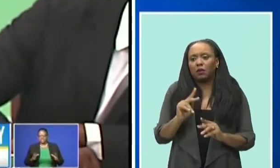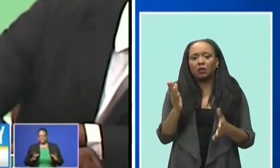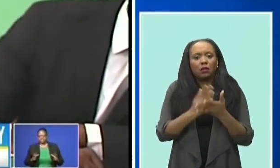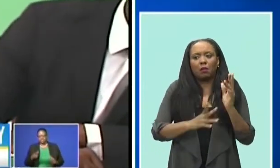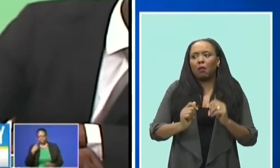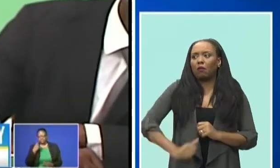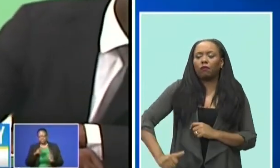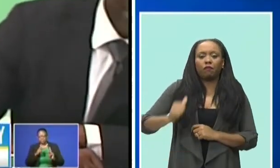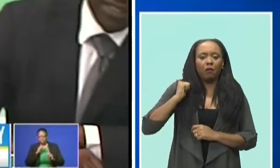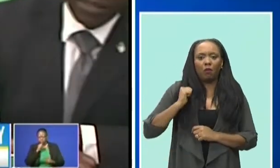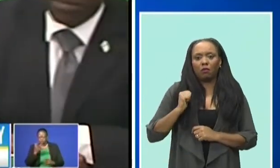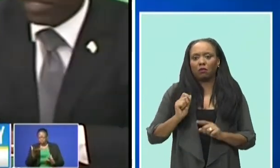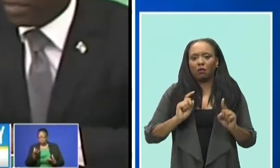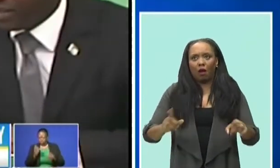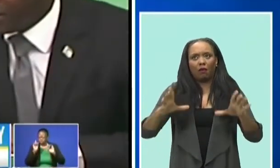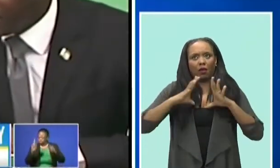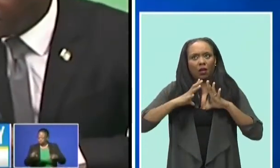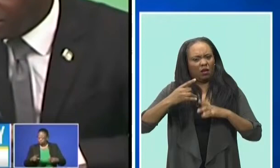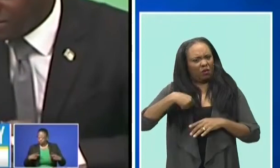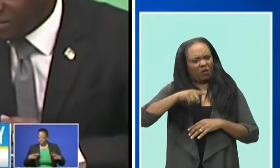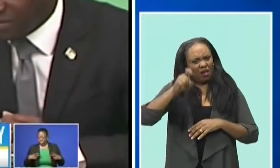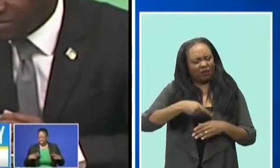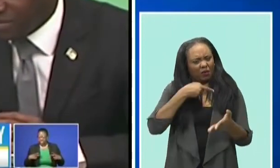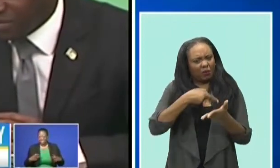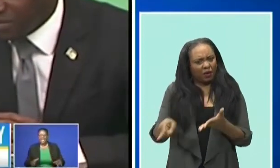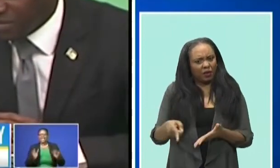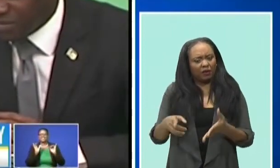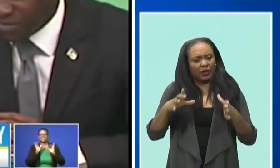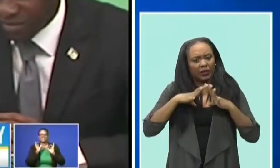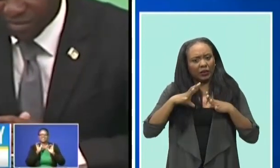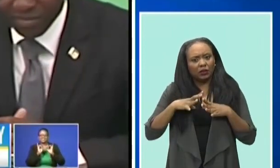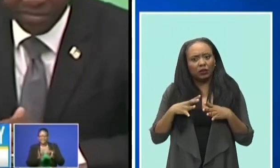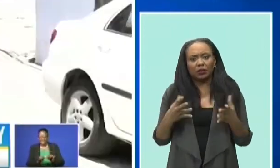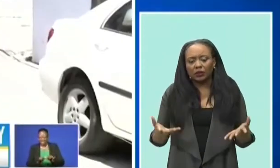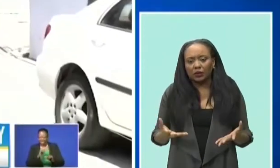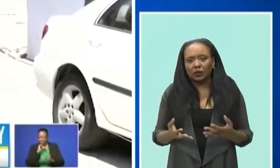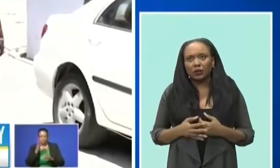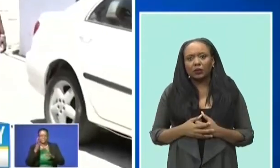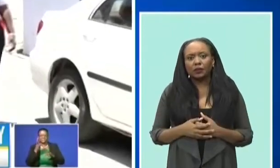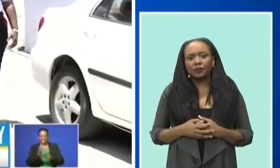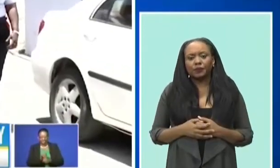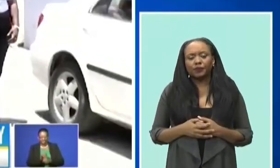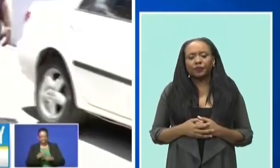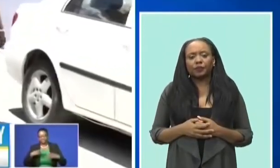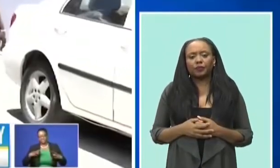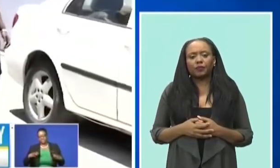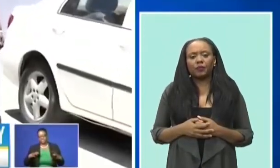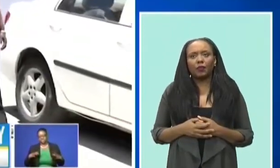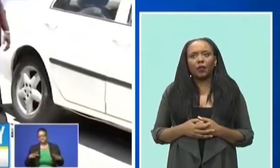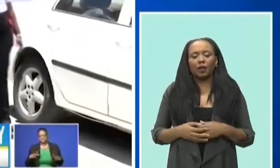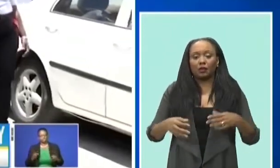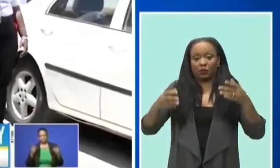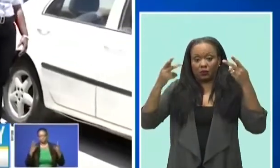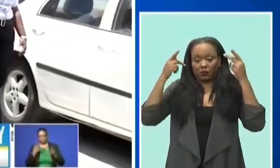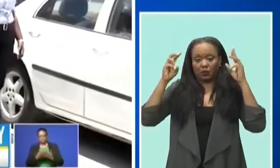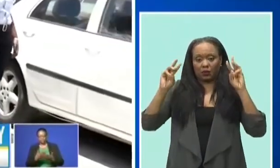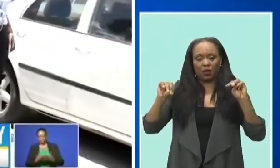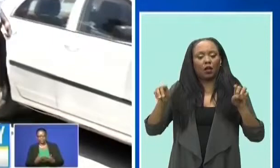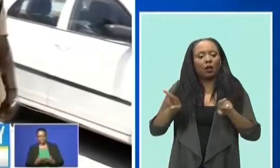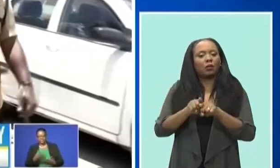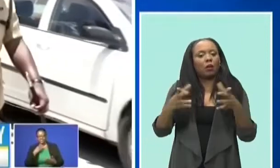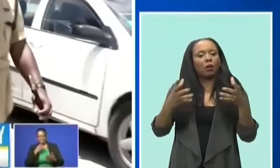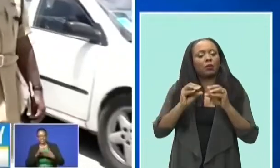vacation leave, we must pay for vacation leave, and we know what happened. The Prime Minister also clarified